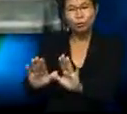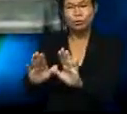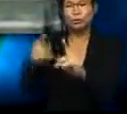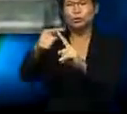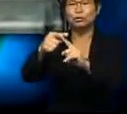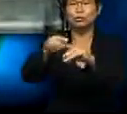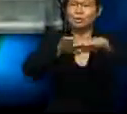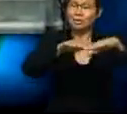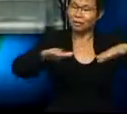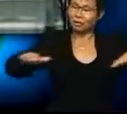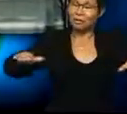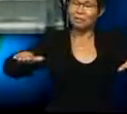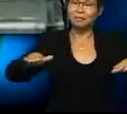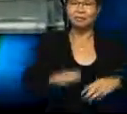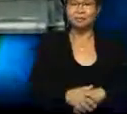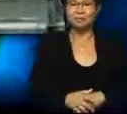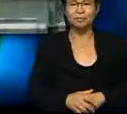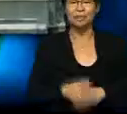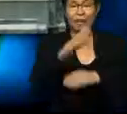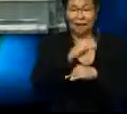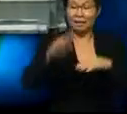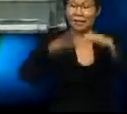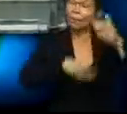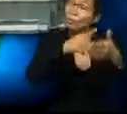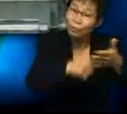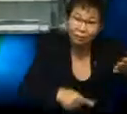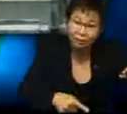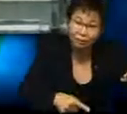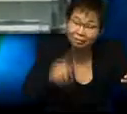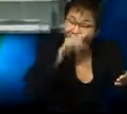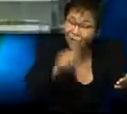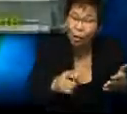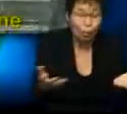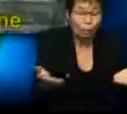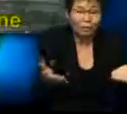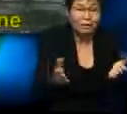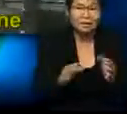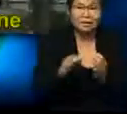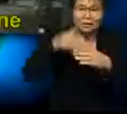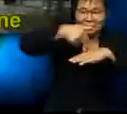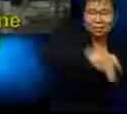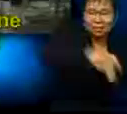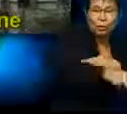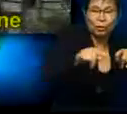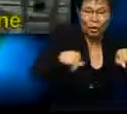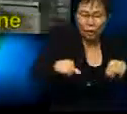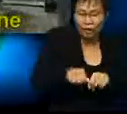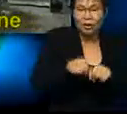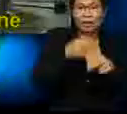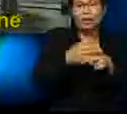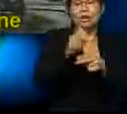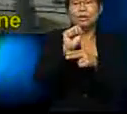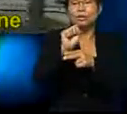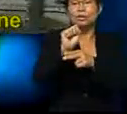to the surface. And then what? Well, it is channeled to an area called the